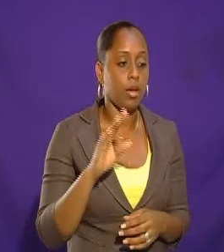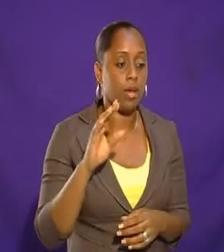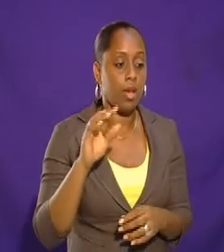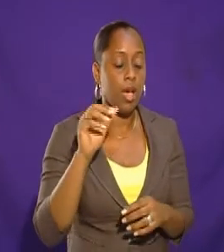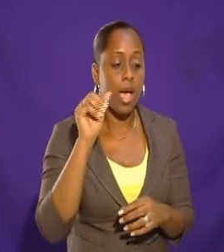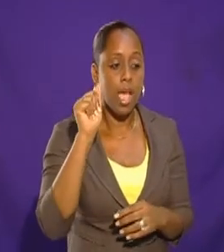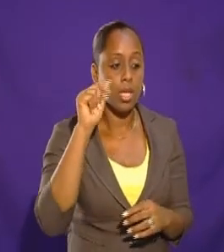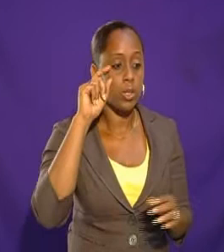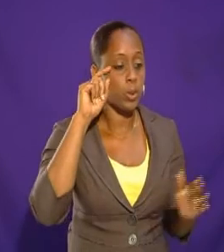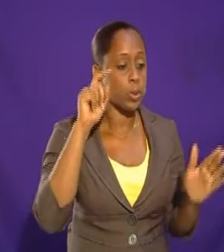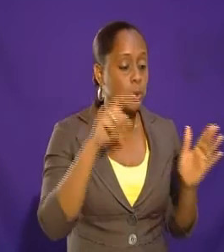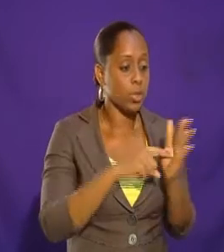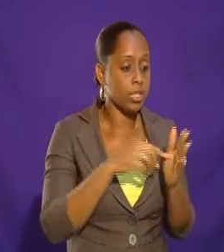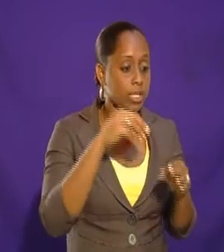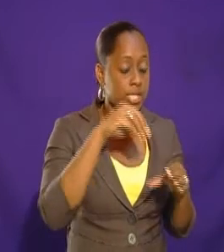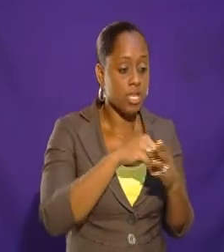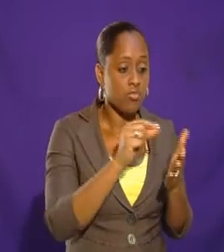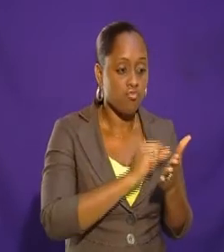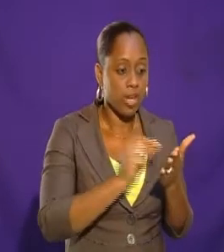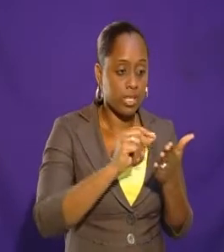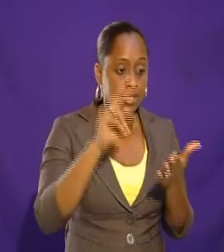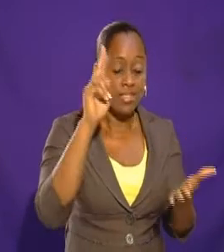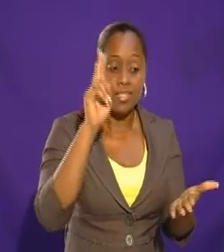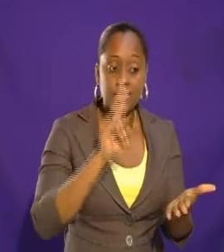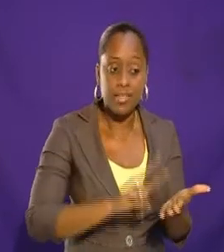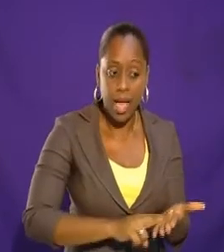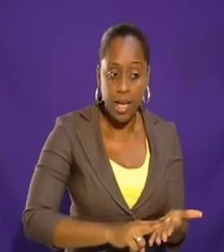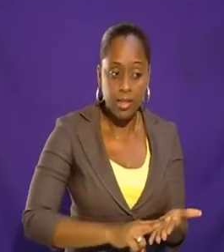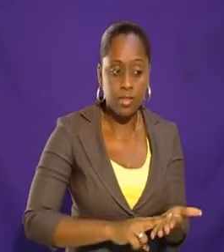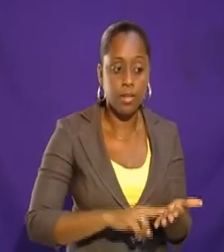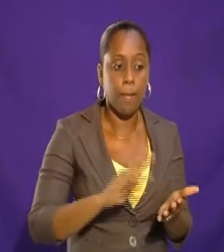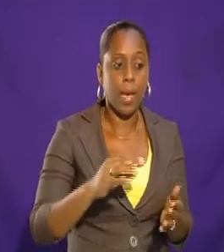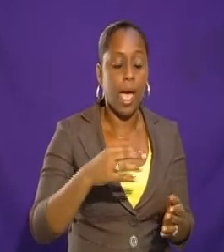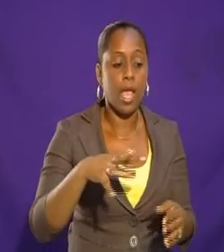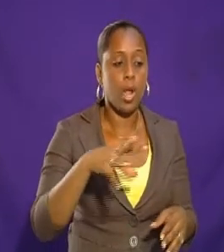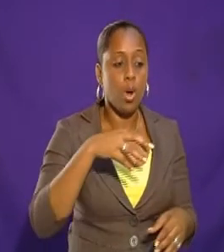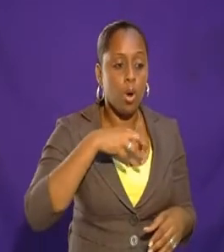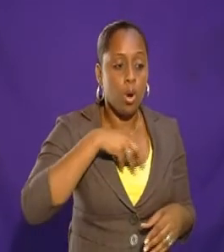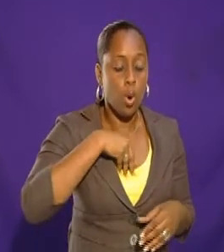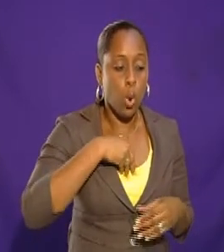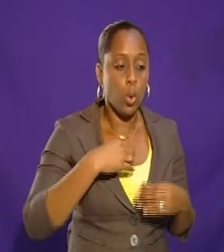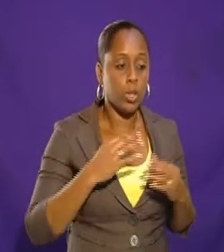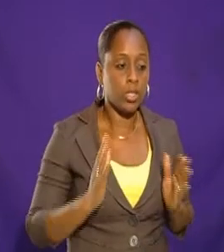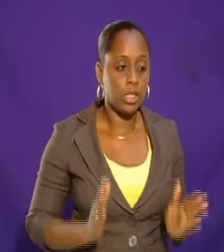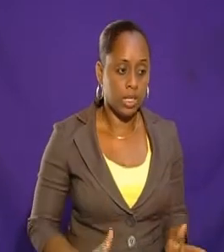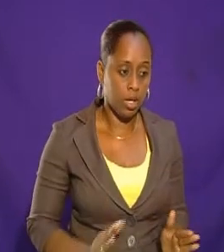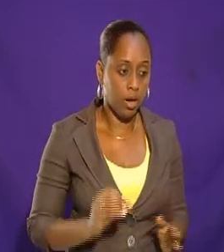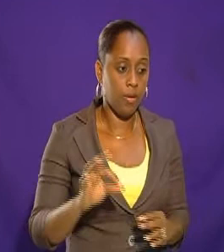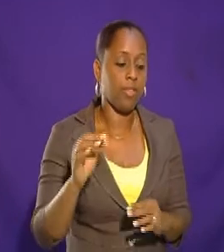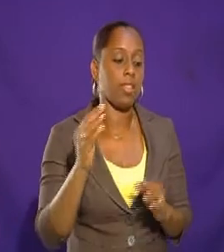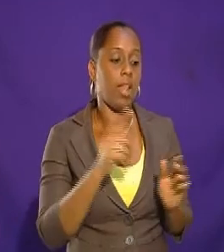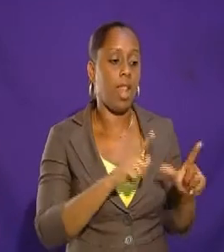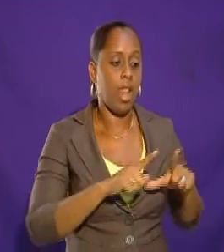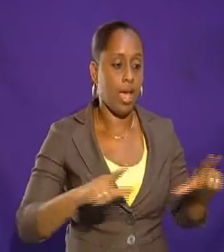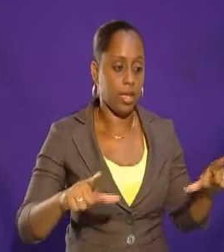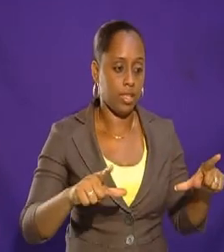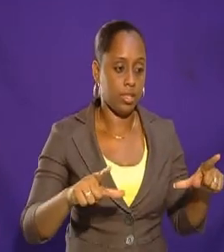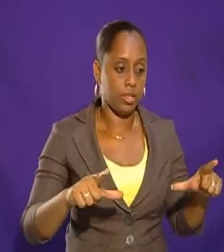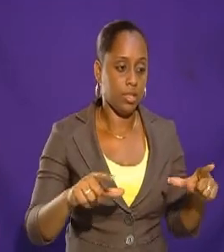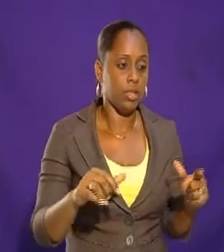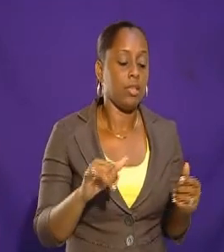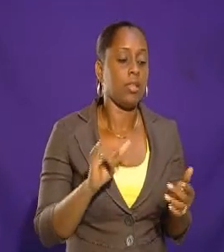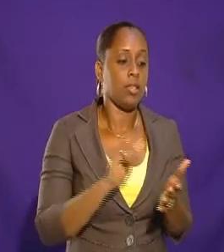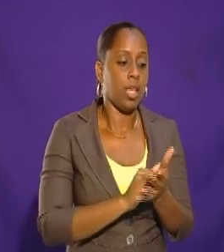B. A notice in writing signed by the owner of the land to which the application relates, or